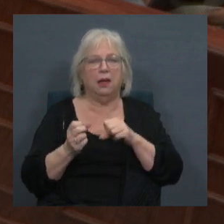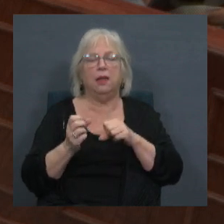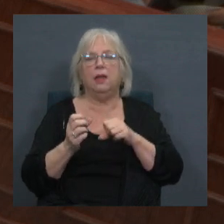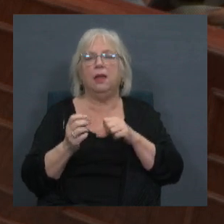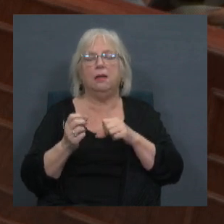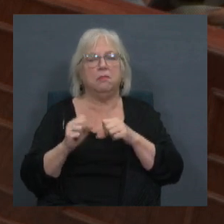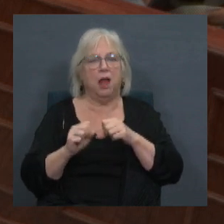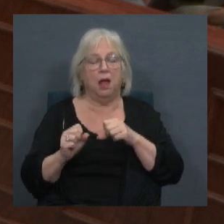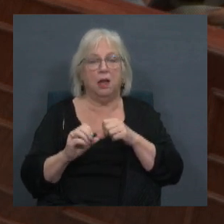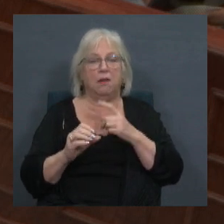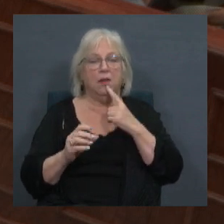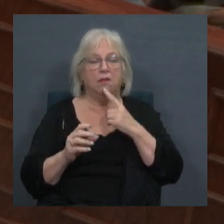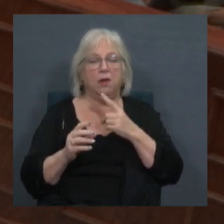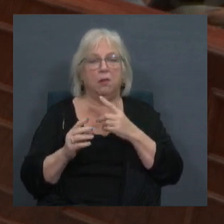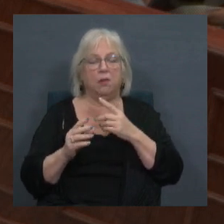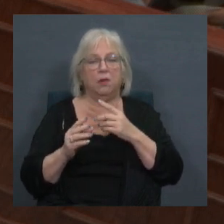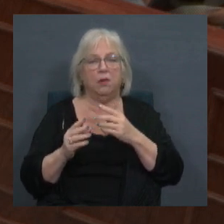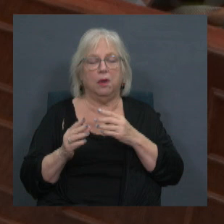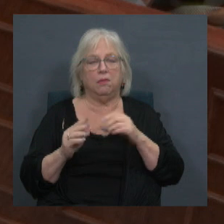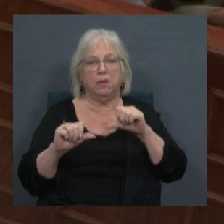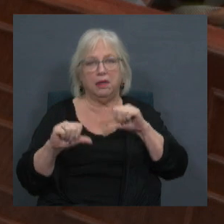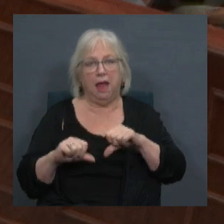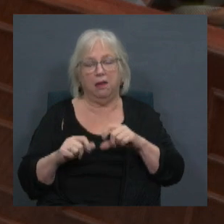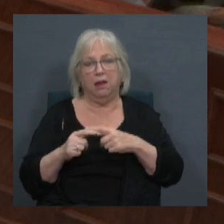Nay. Nays have it.